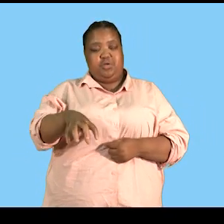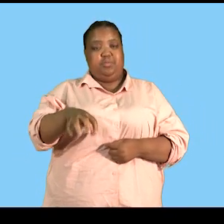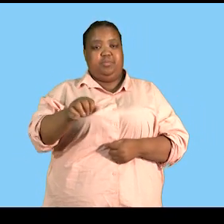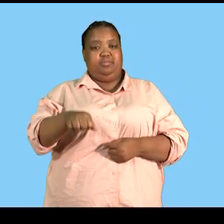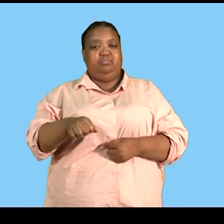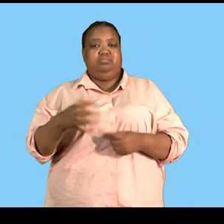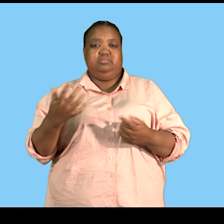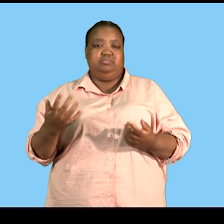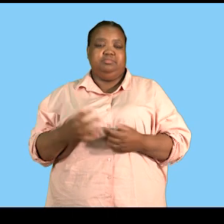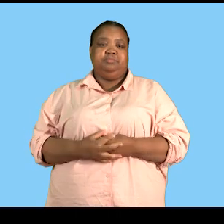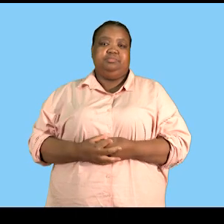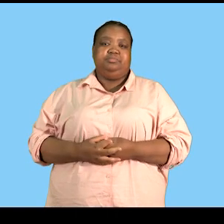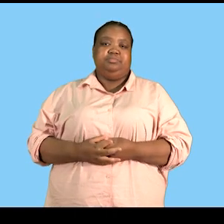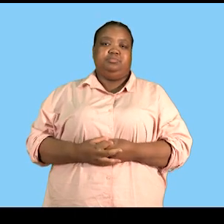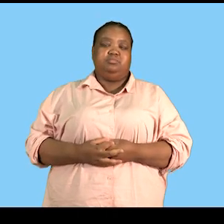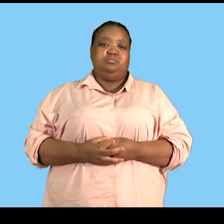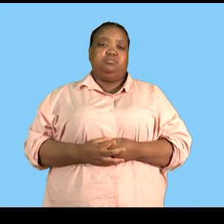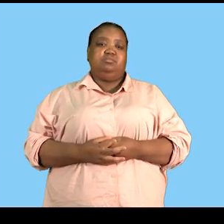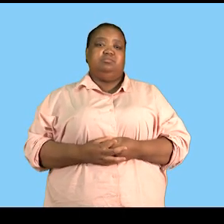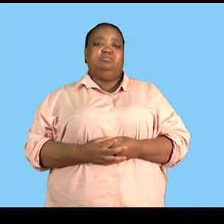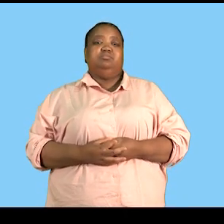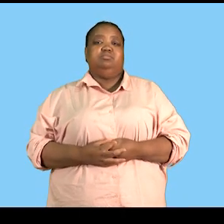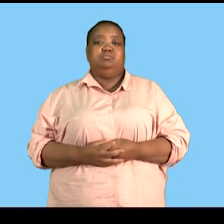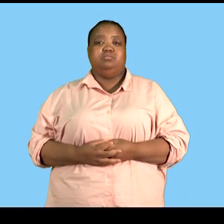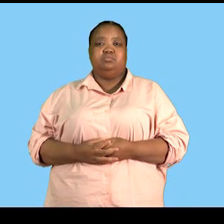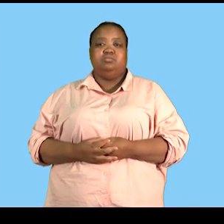kind of open plan. Sorry for scratching.